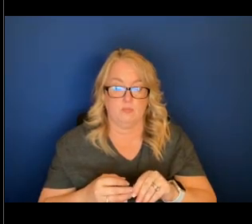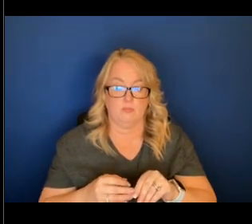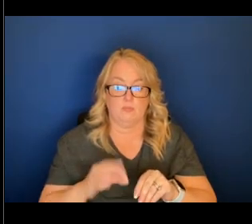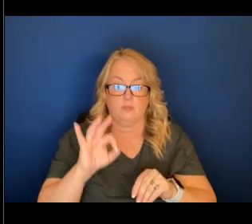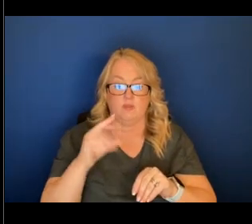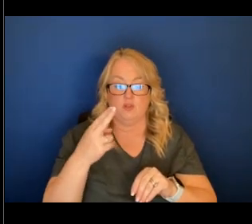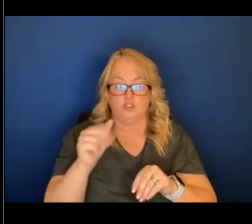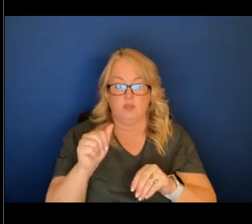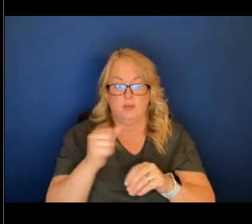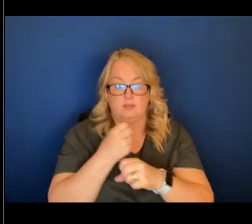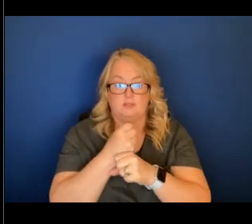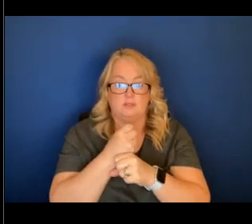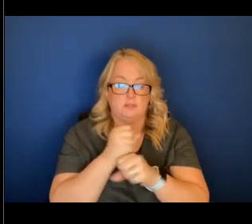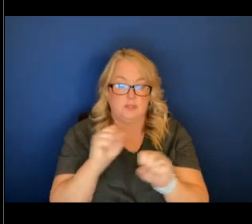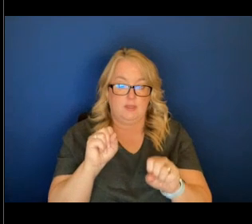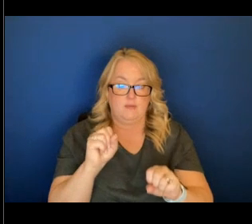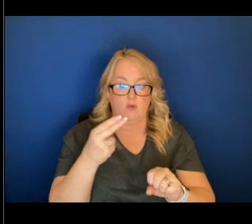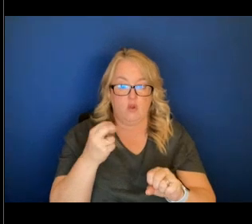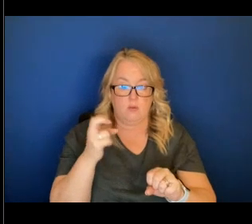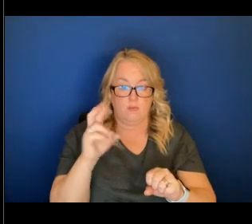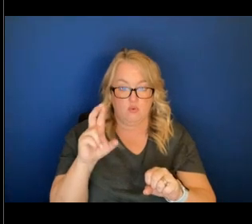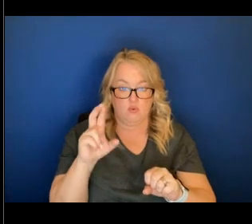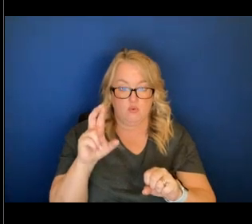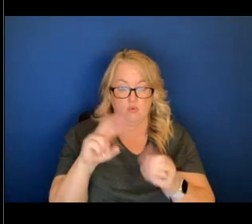FHA Safe Harbors.